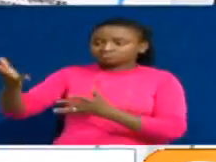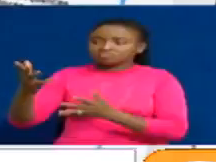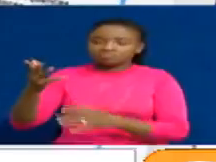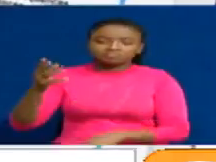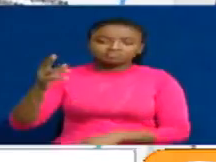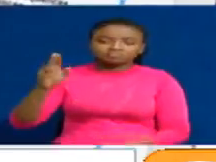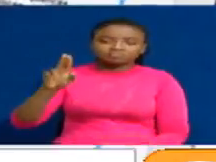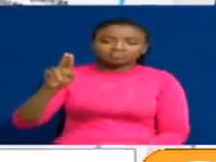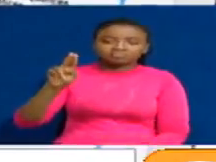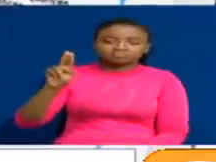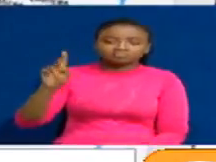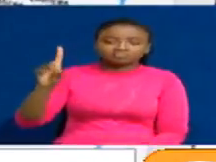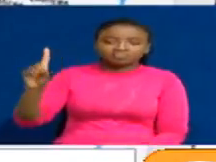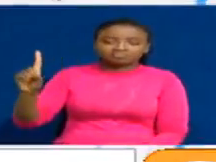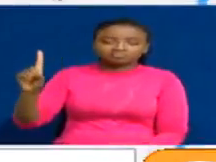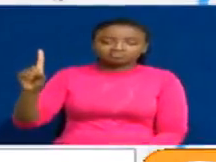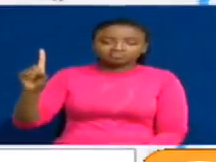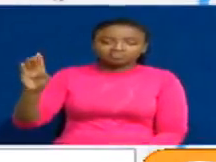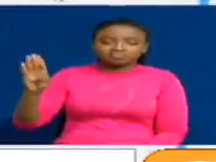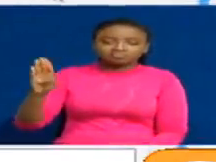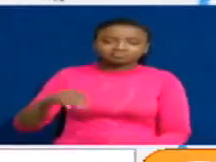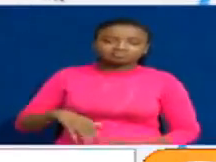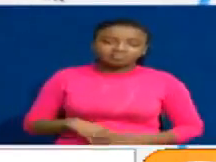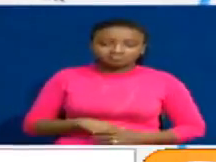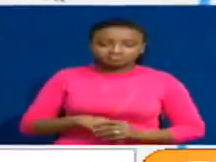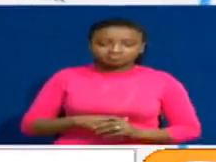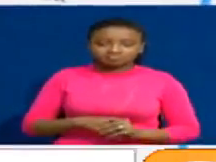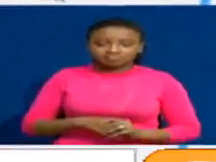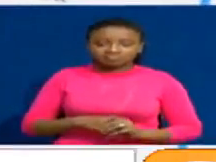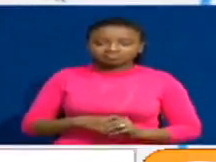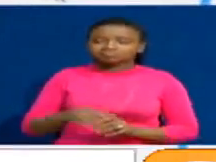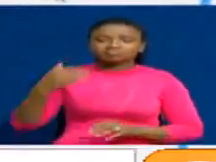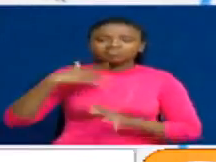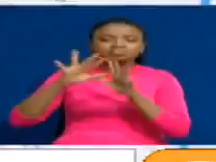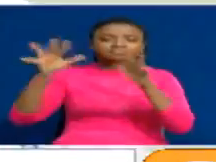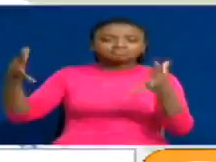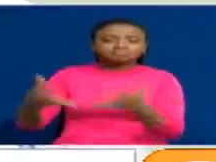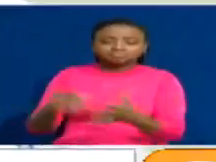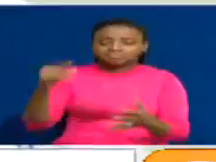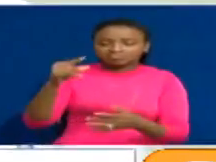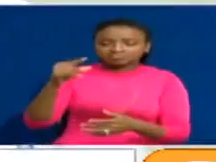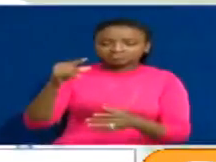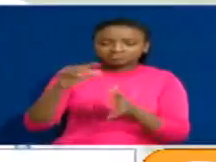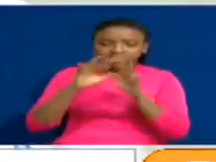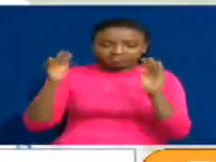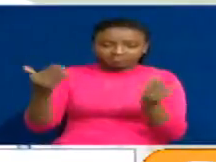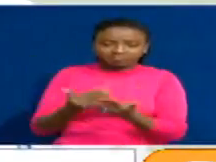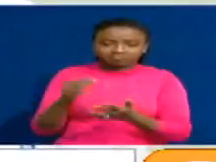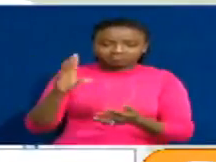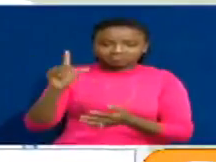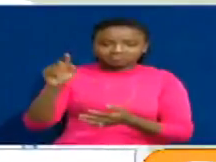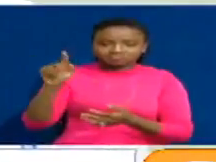call the national databases. They are national, global, or global databases that already have sequences of